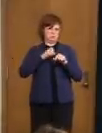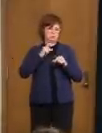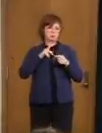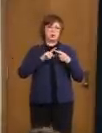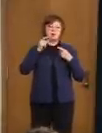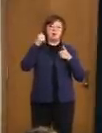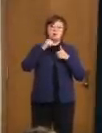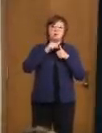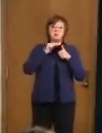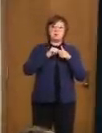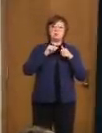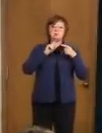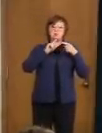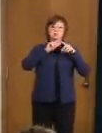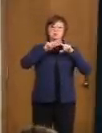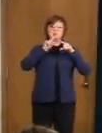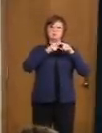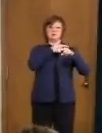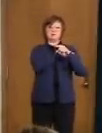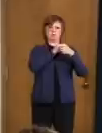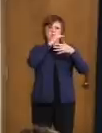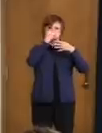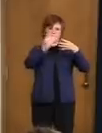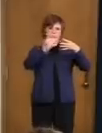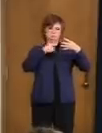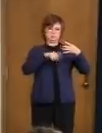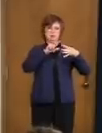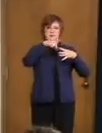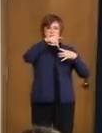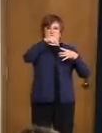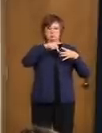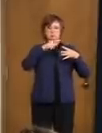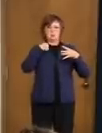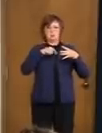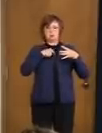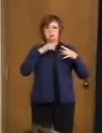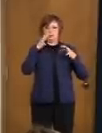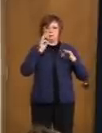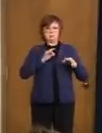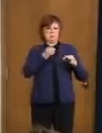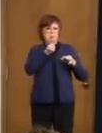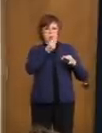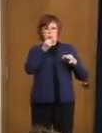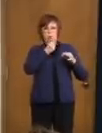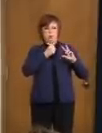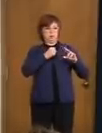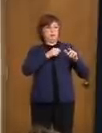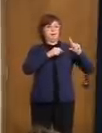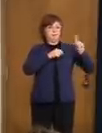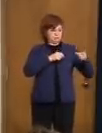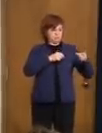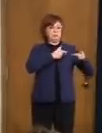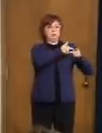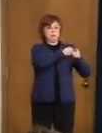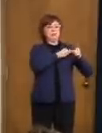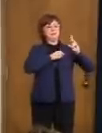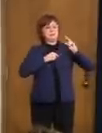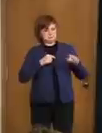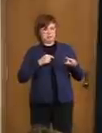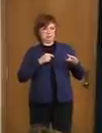the second doses of that vaccine. We're no longer doing that with Pfizer deliveries that are coming in